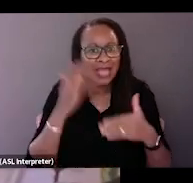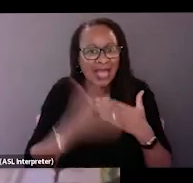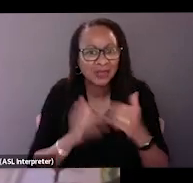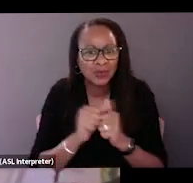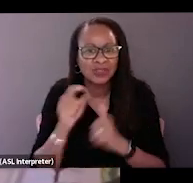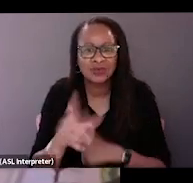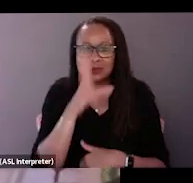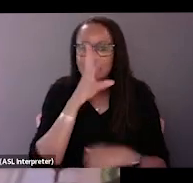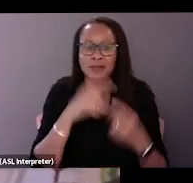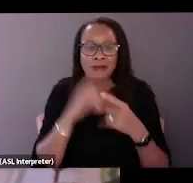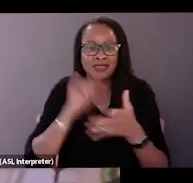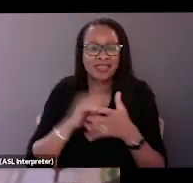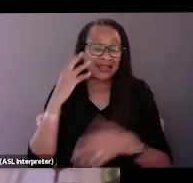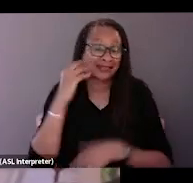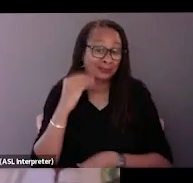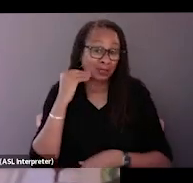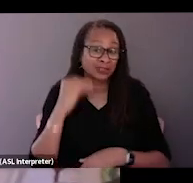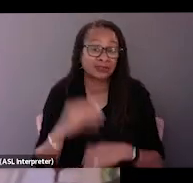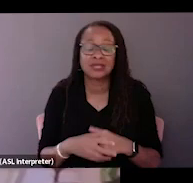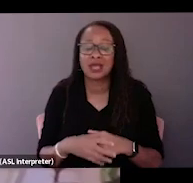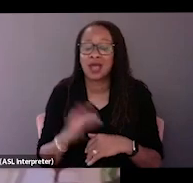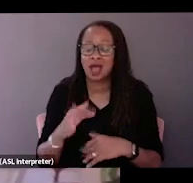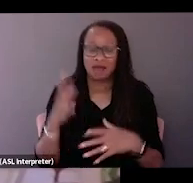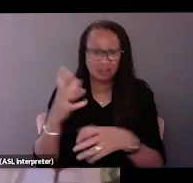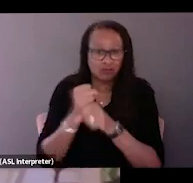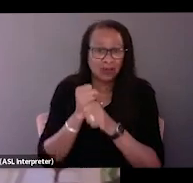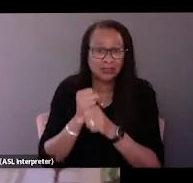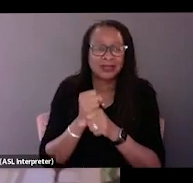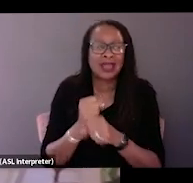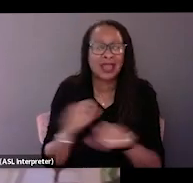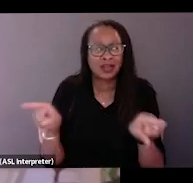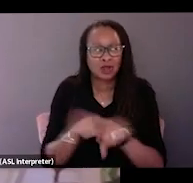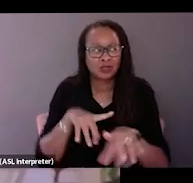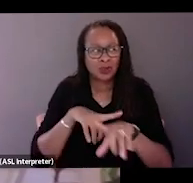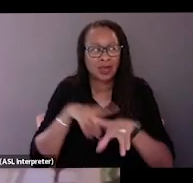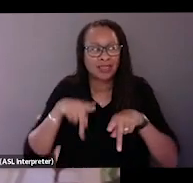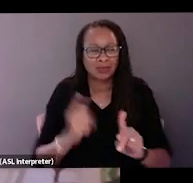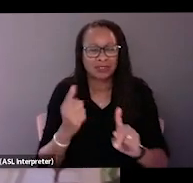that experience of grasping and allowing something to also disappear.